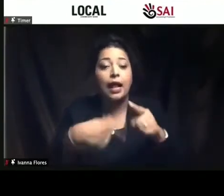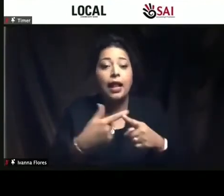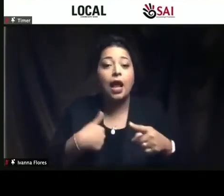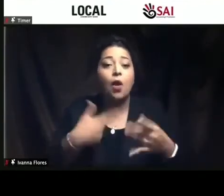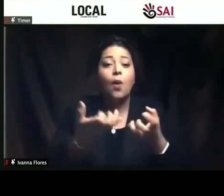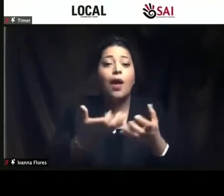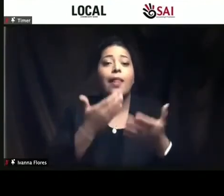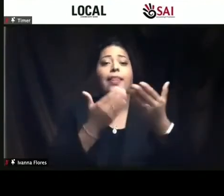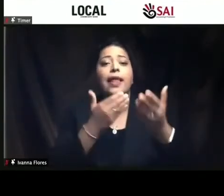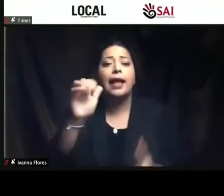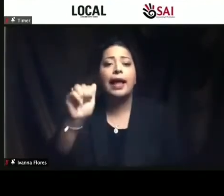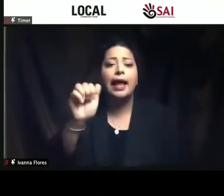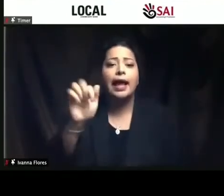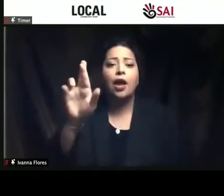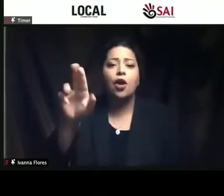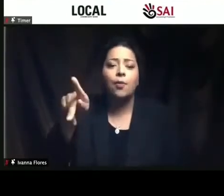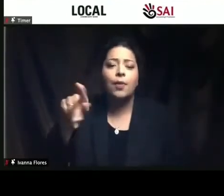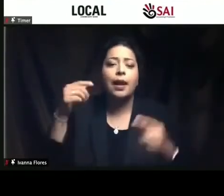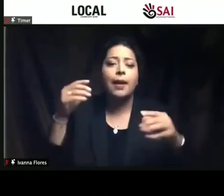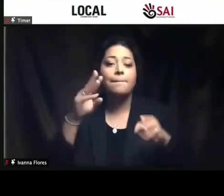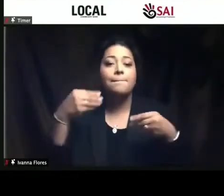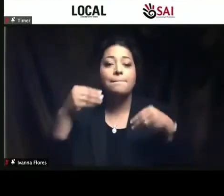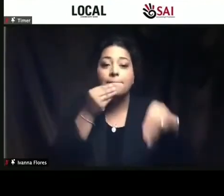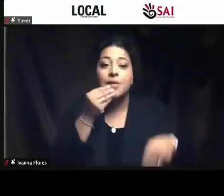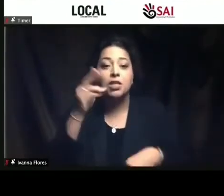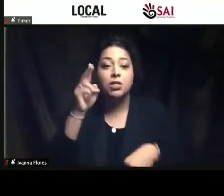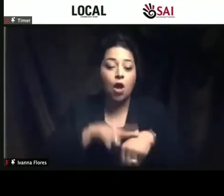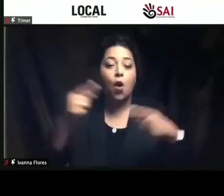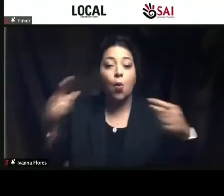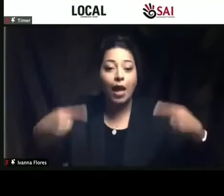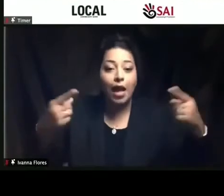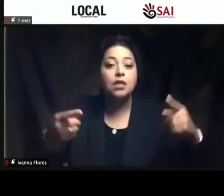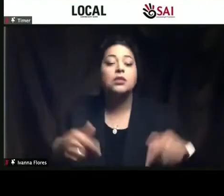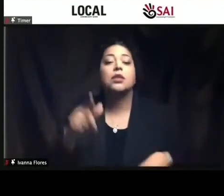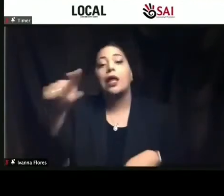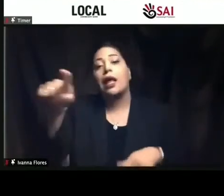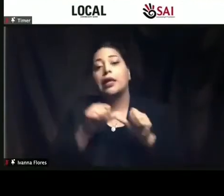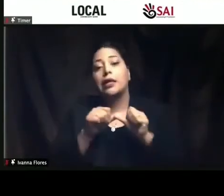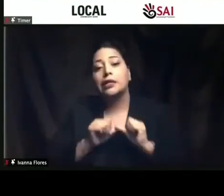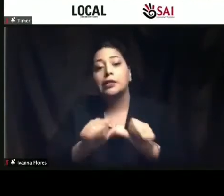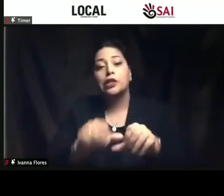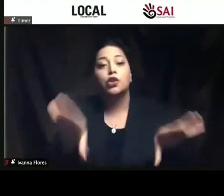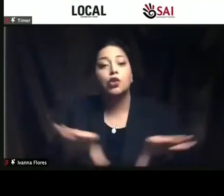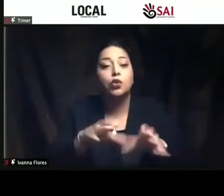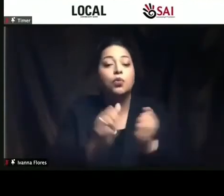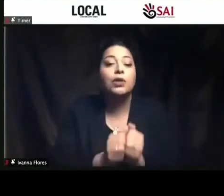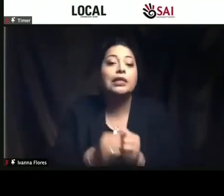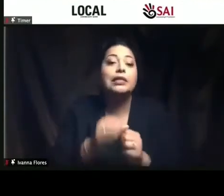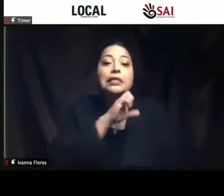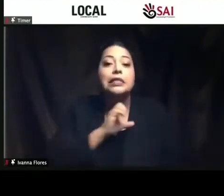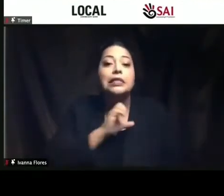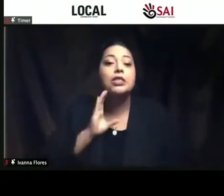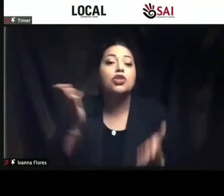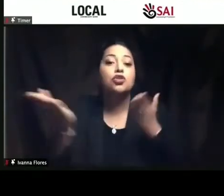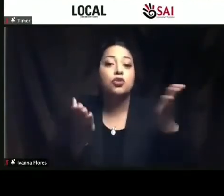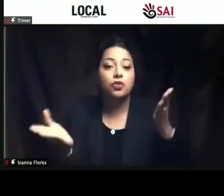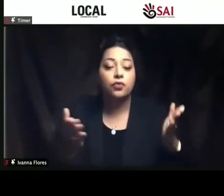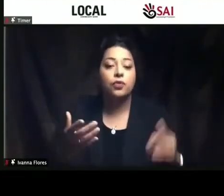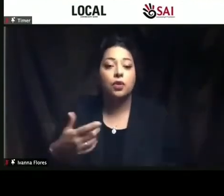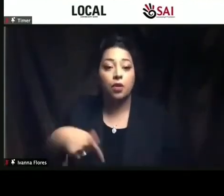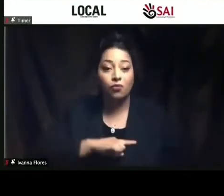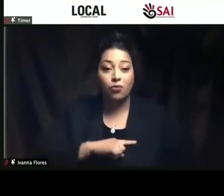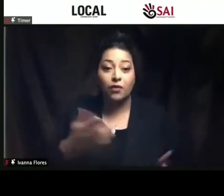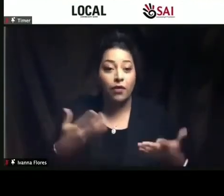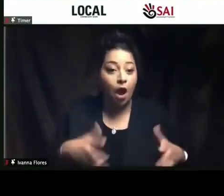AARP Meals on Wheels for continuing to do the work that they continue to do with our senior services. Also, what we have seen,